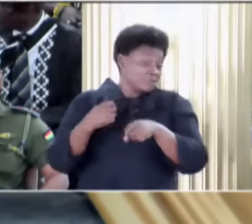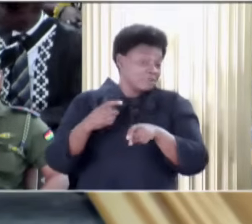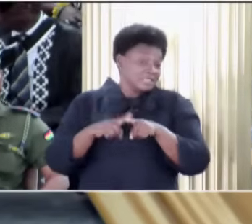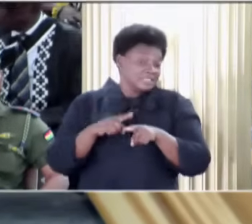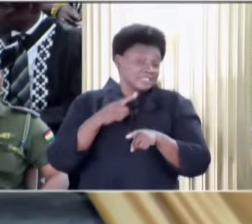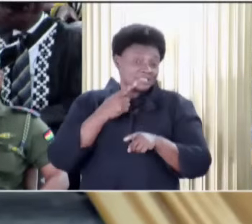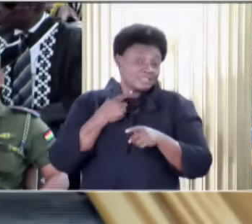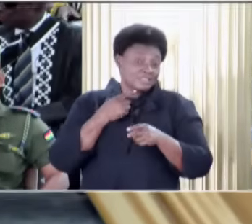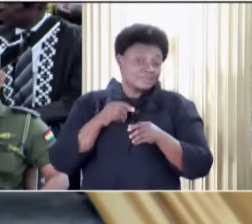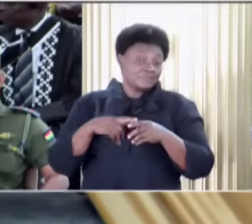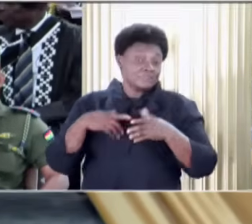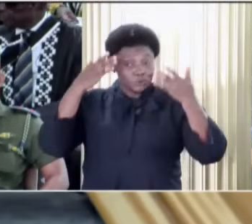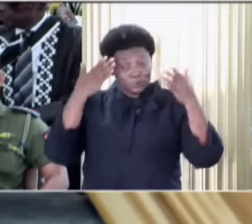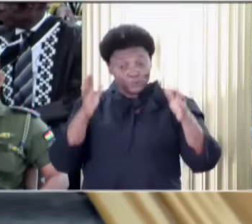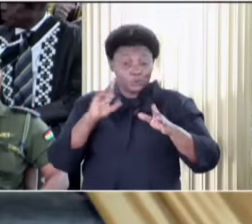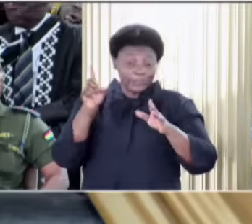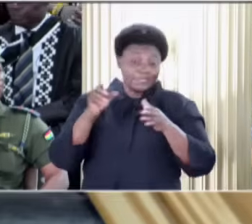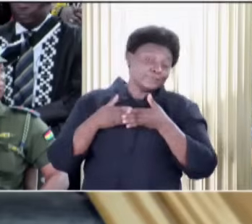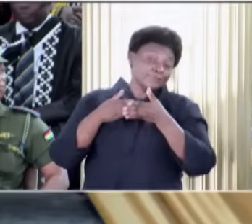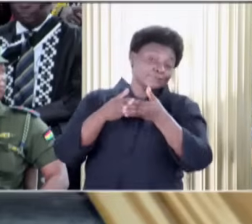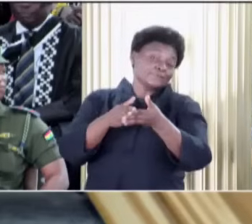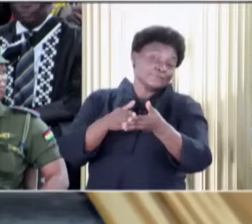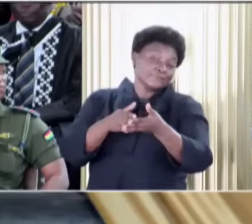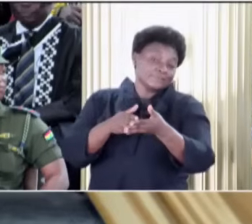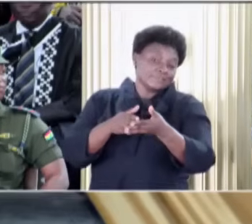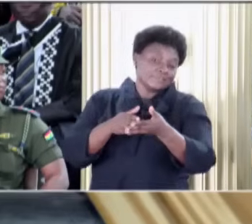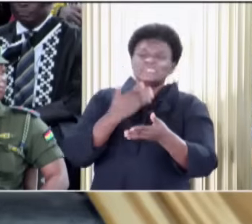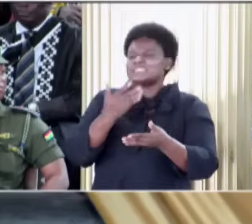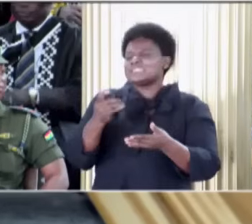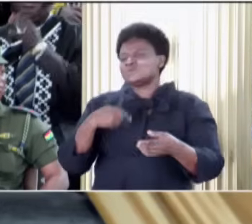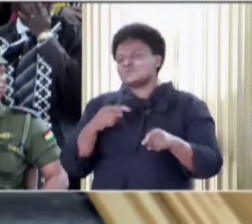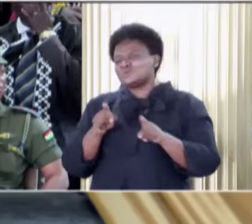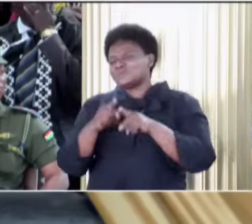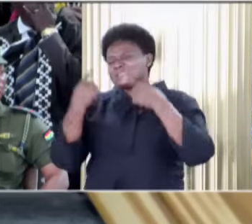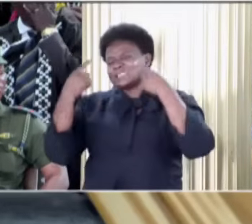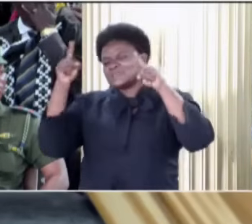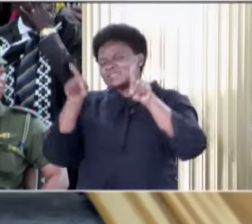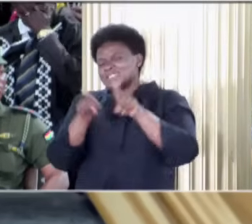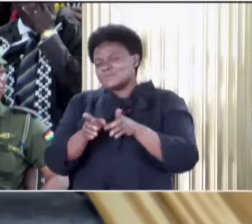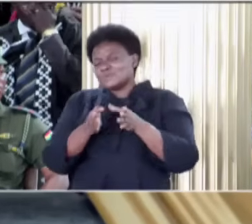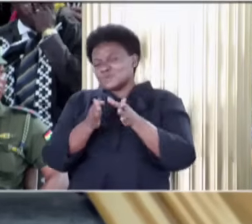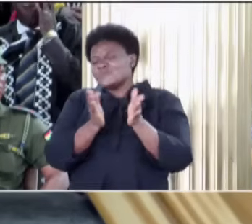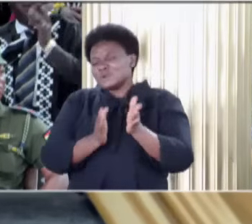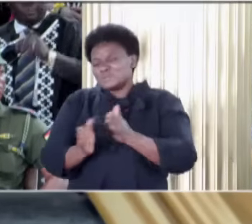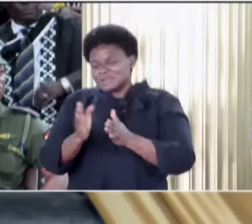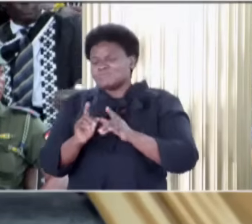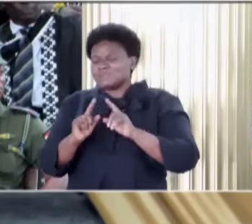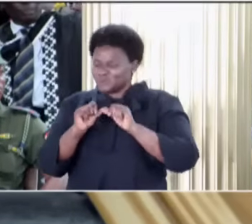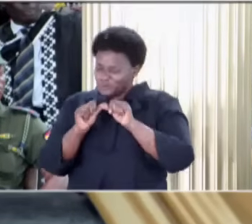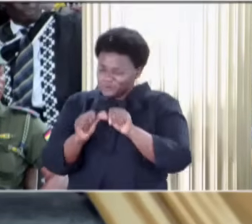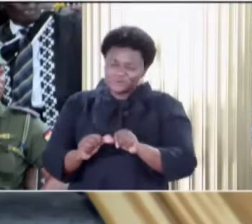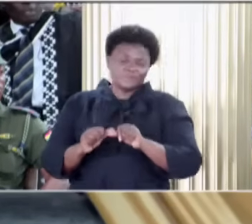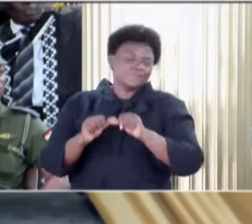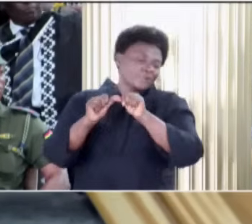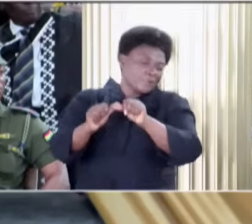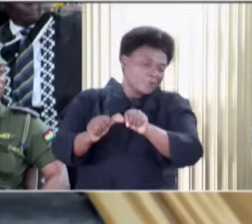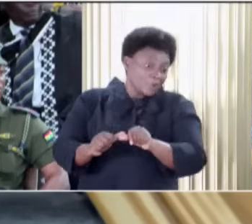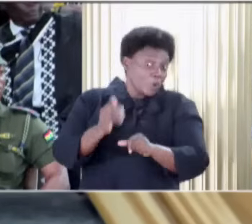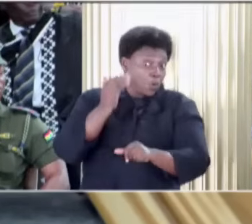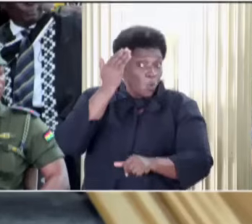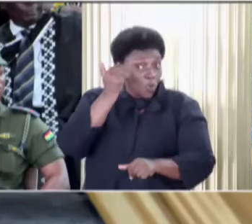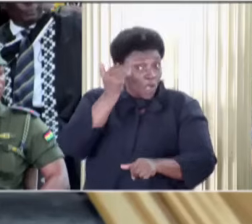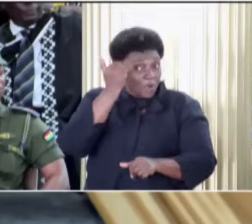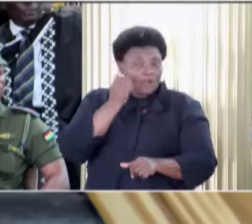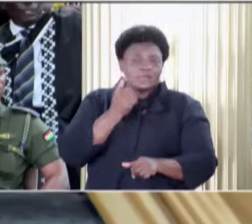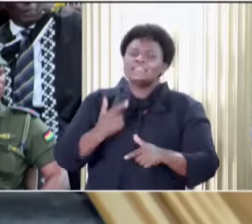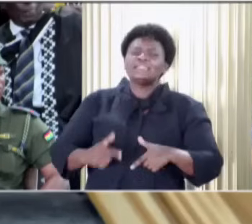of direction may all be looming. Things may not go as we planned, but we must keep on moving. Because life is not